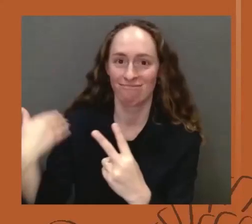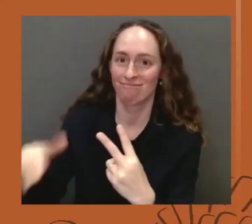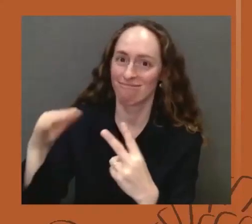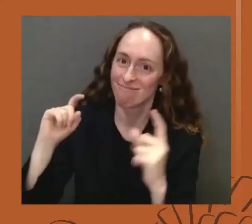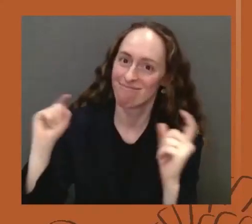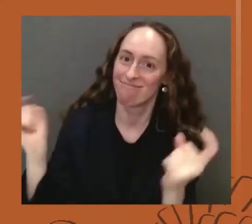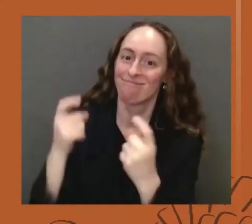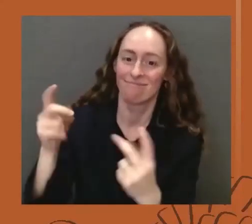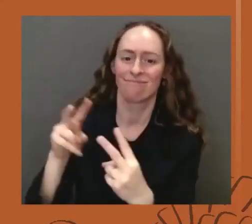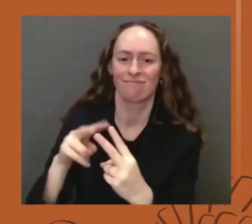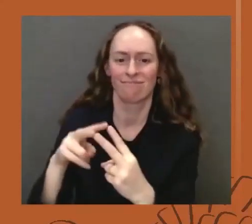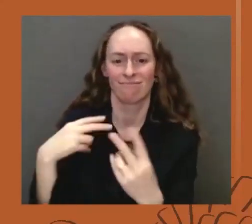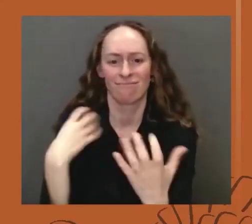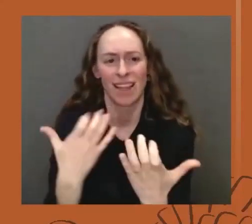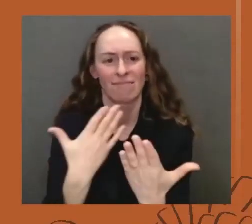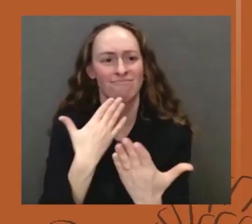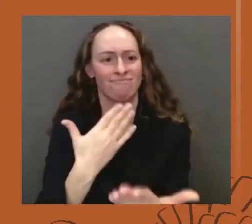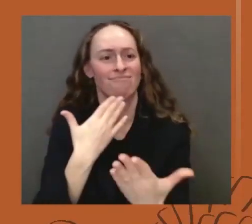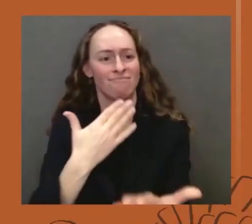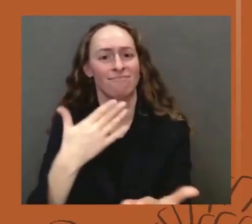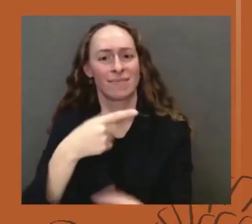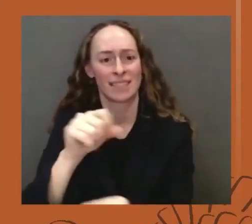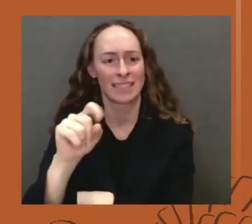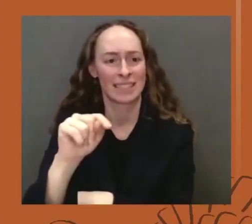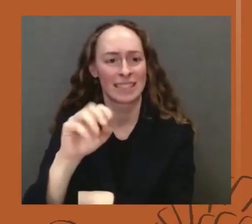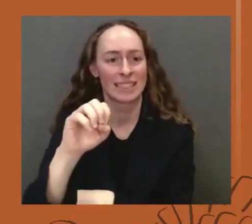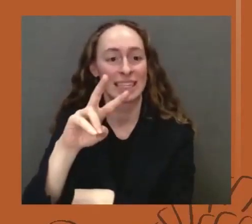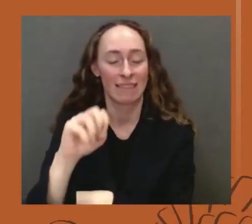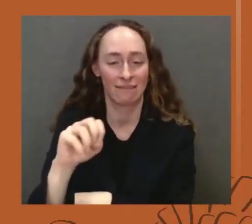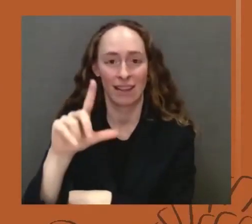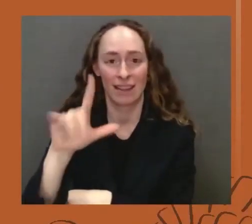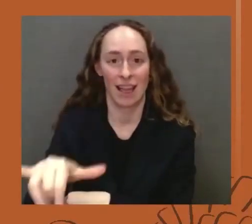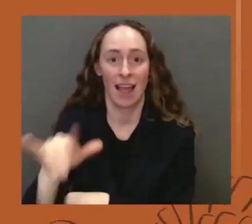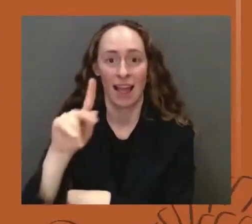way, it's my birthday today, and they can actually sing birthday to me.